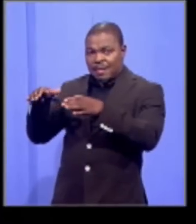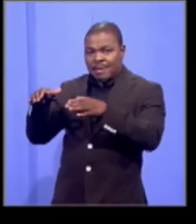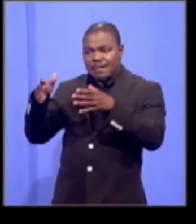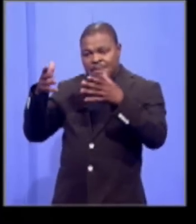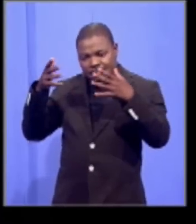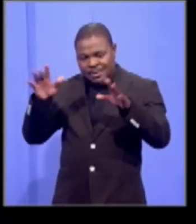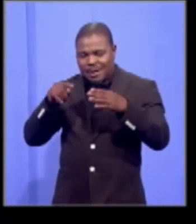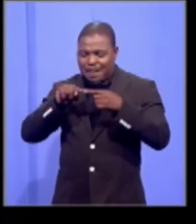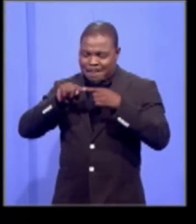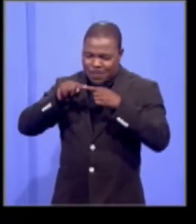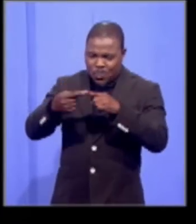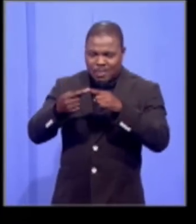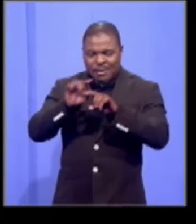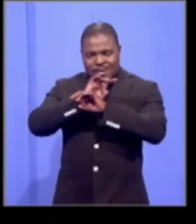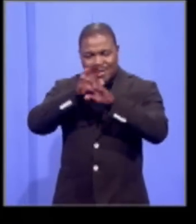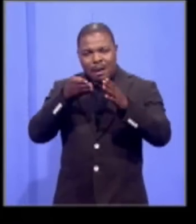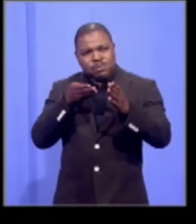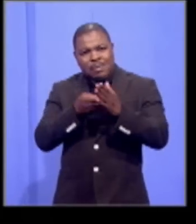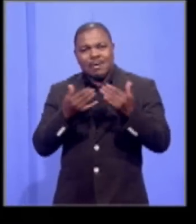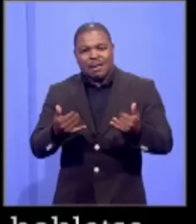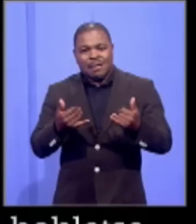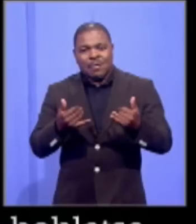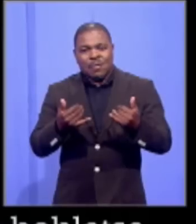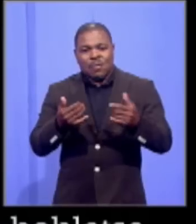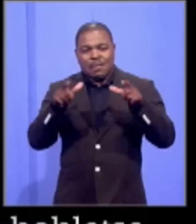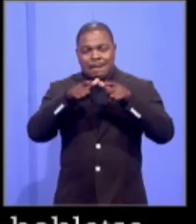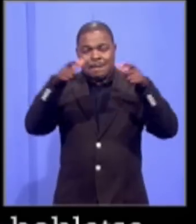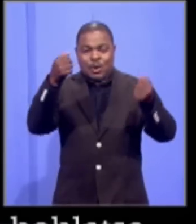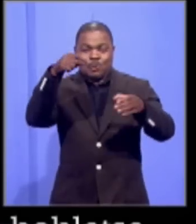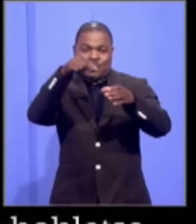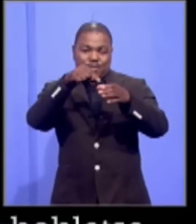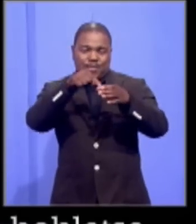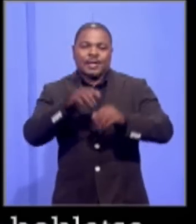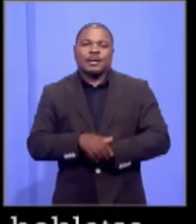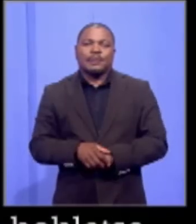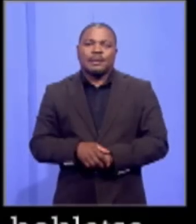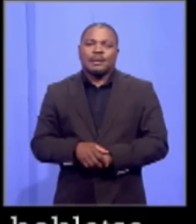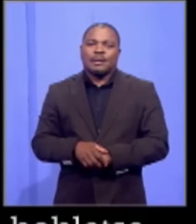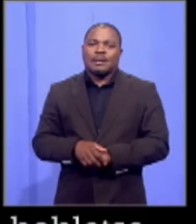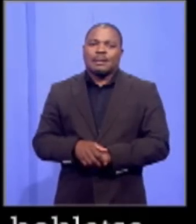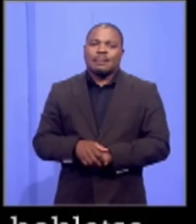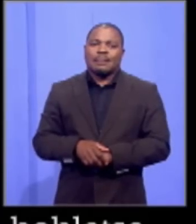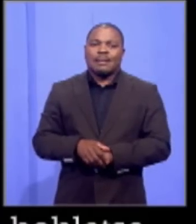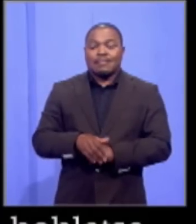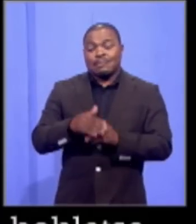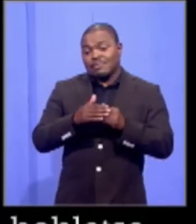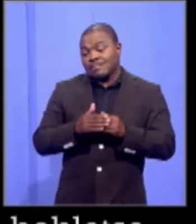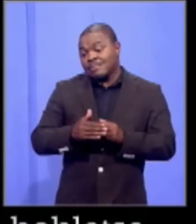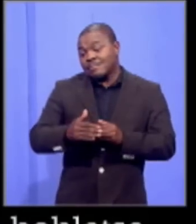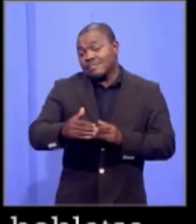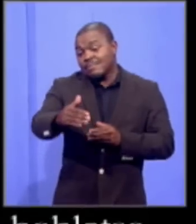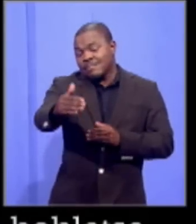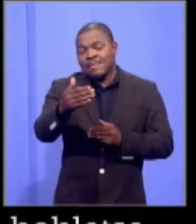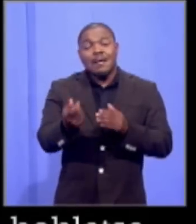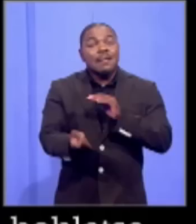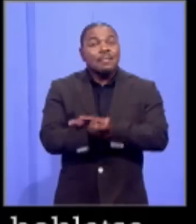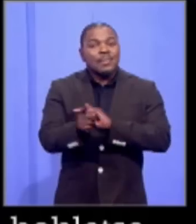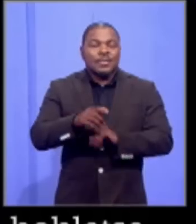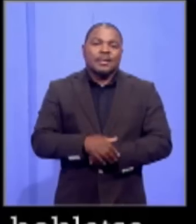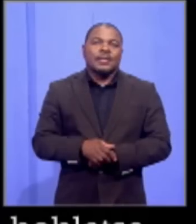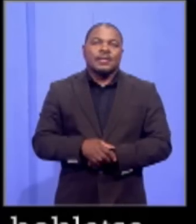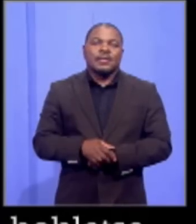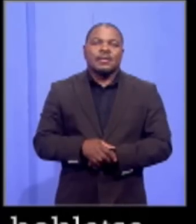tabeng kgolo ya bona ka gare ga tsheko ye bjale se se tlo diragang go tloga mo ke gore